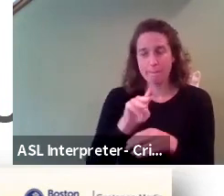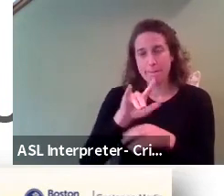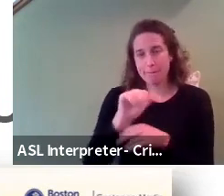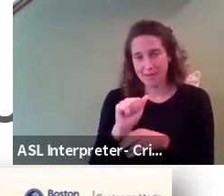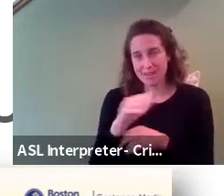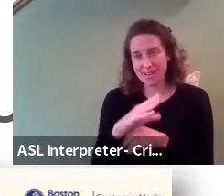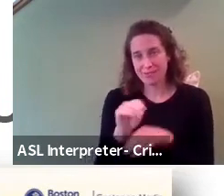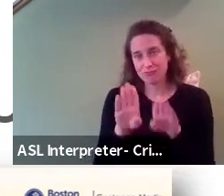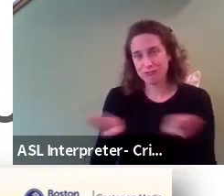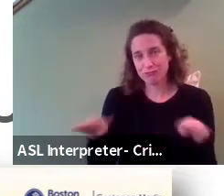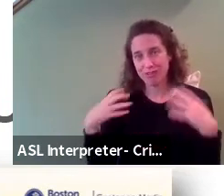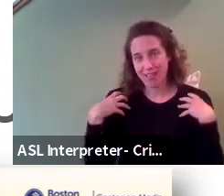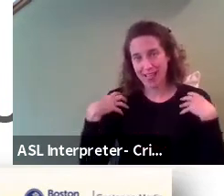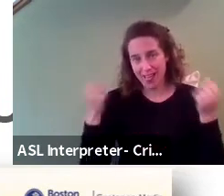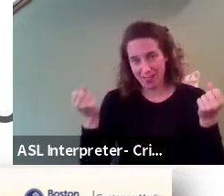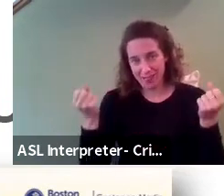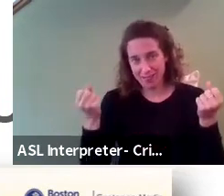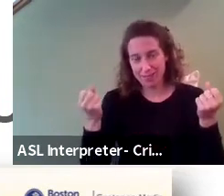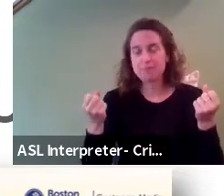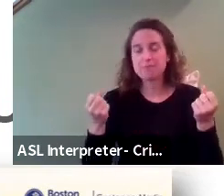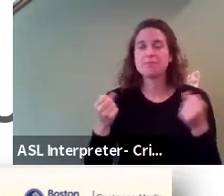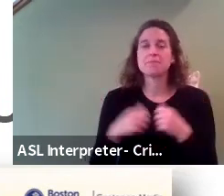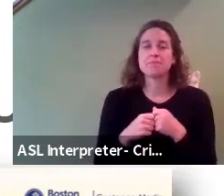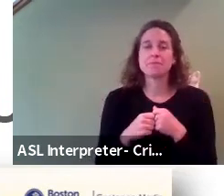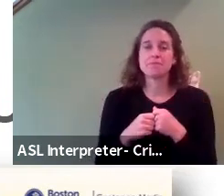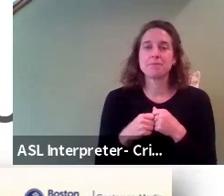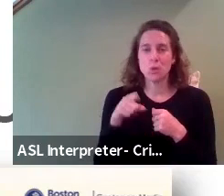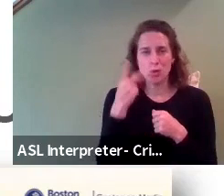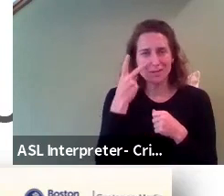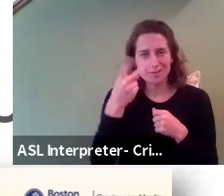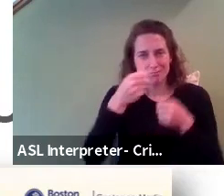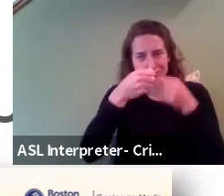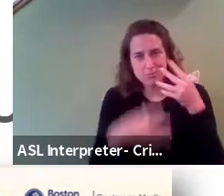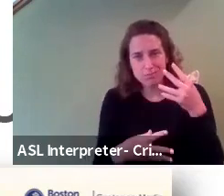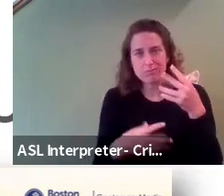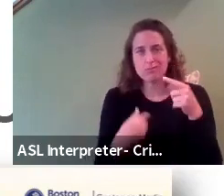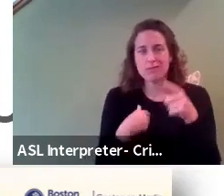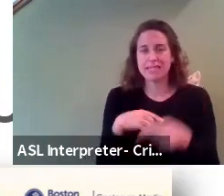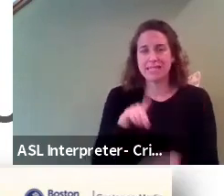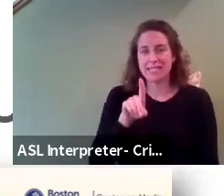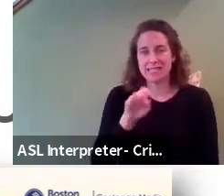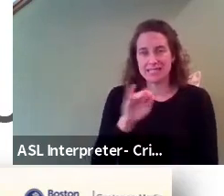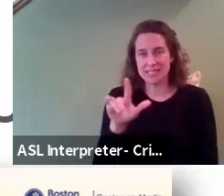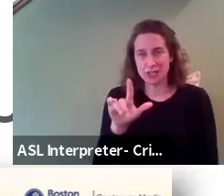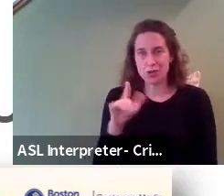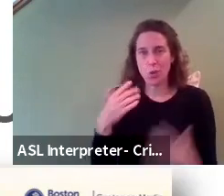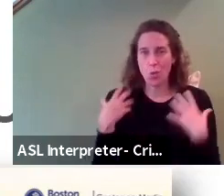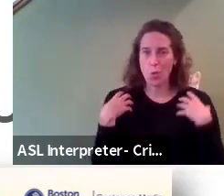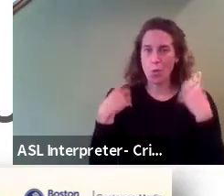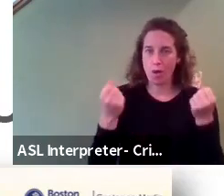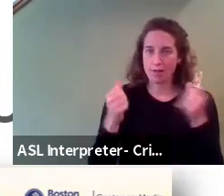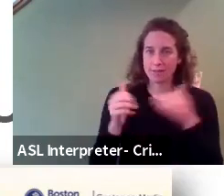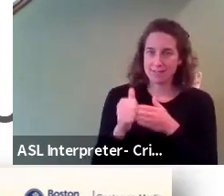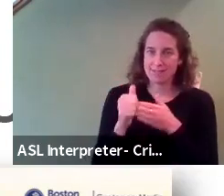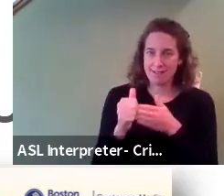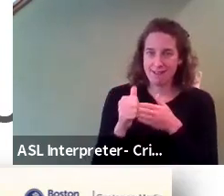cmch.tv. And there you'll find, I think, this great digital wellness guide, which is informed by your research and the science of